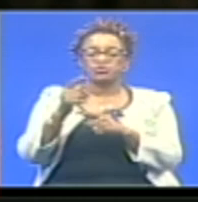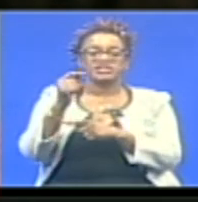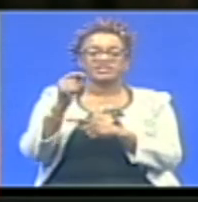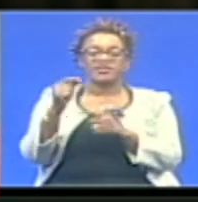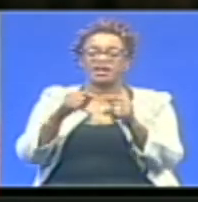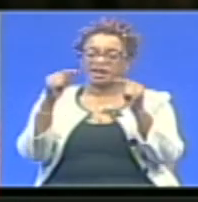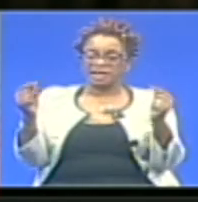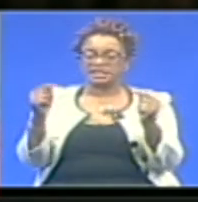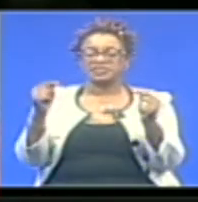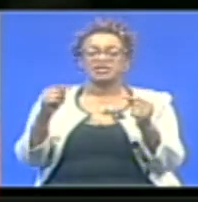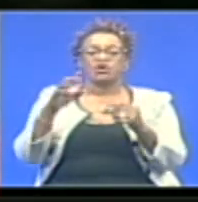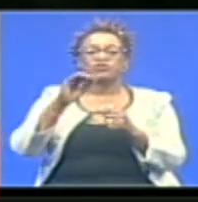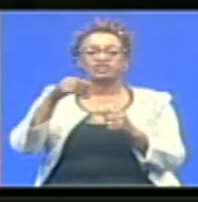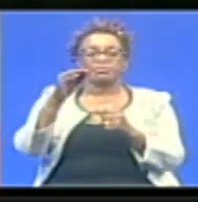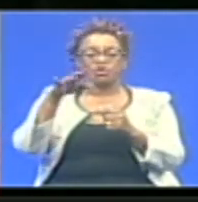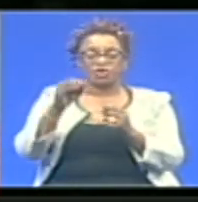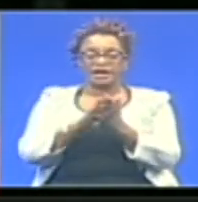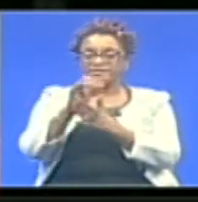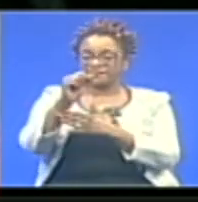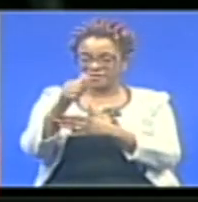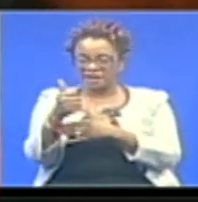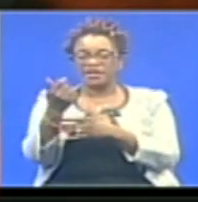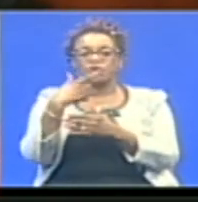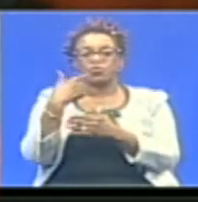governor Ojaamong and five other co-accused who are facing